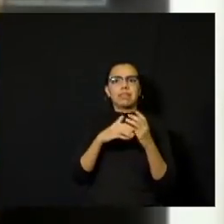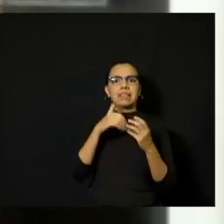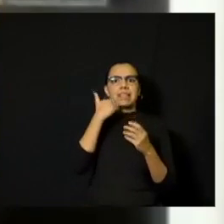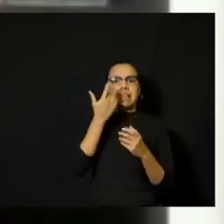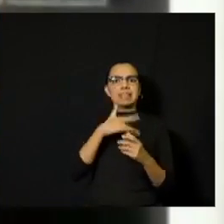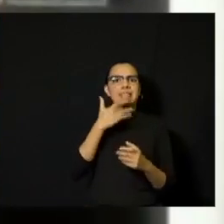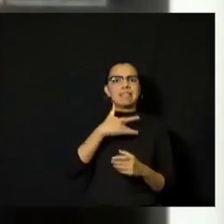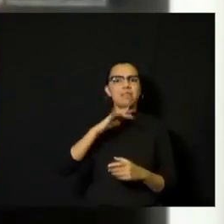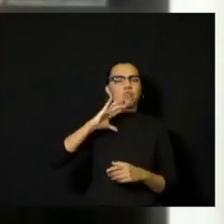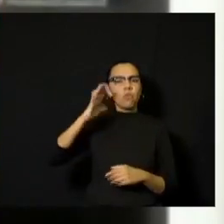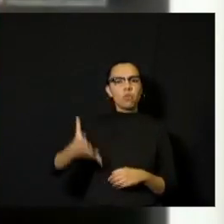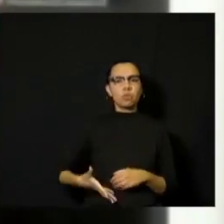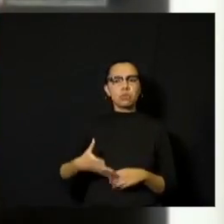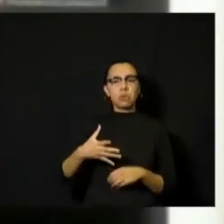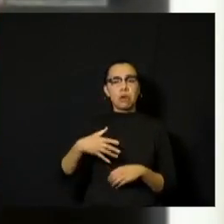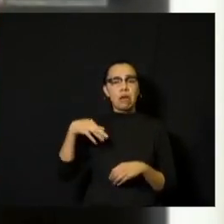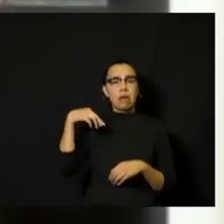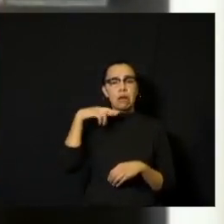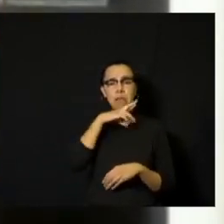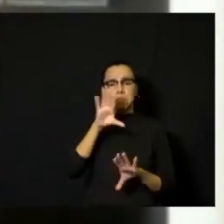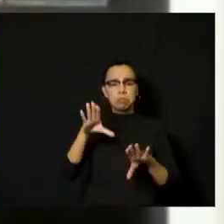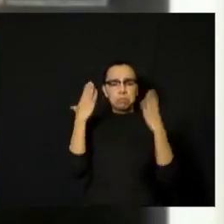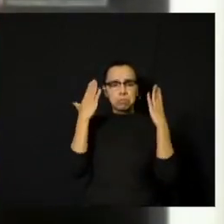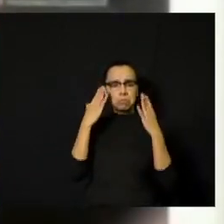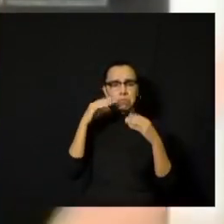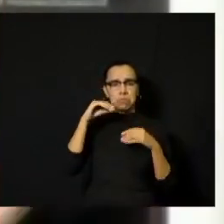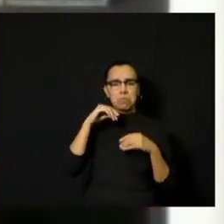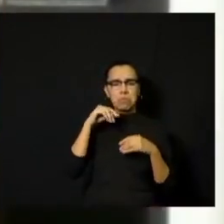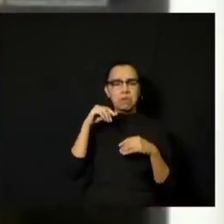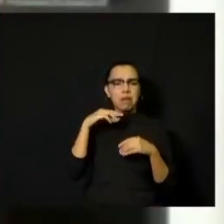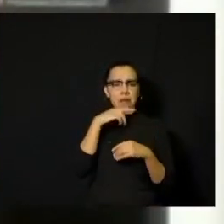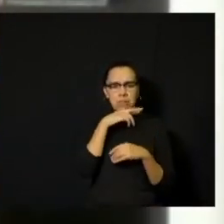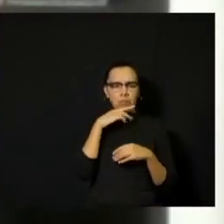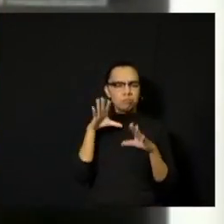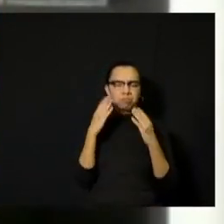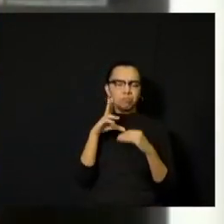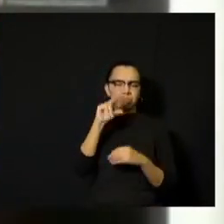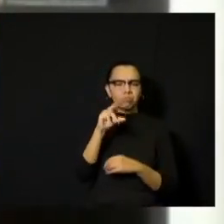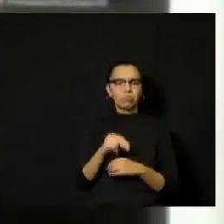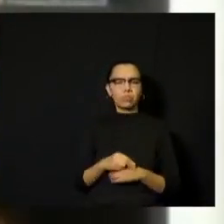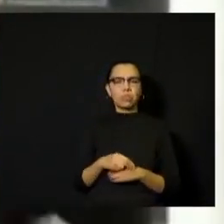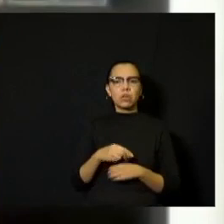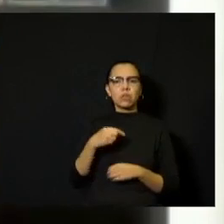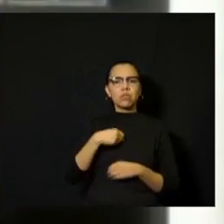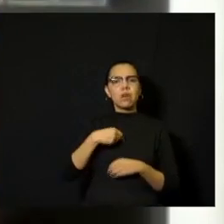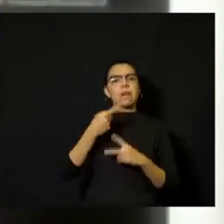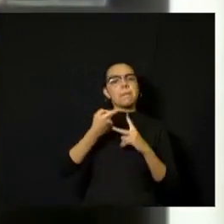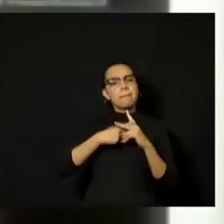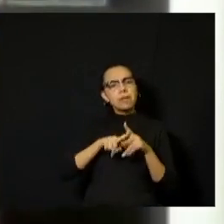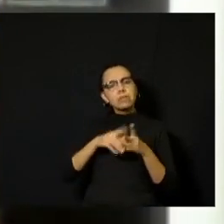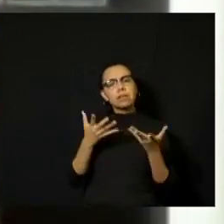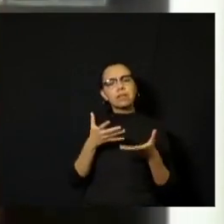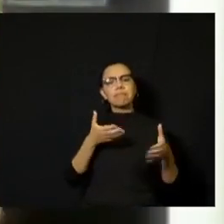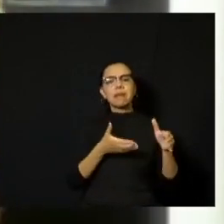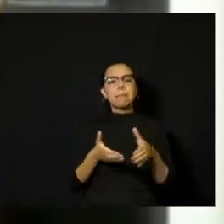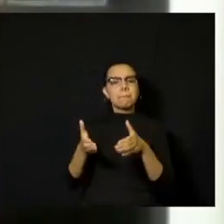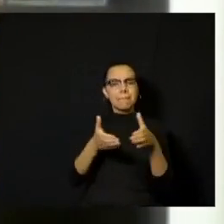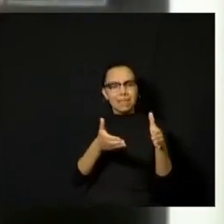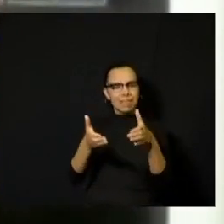the things you want to feel proud of, they're not, you don't achieve them overnight. I was willing to walk the